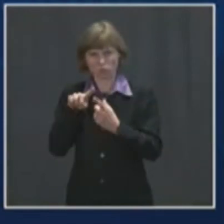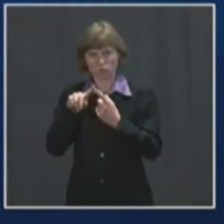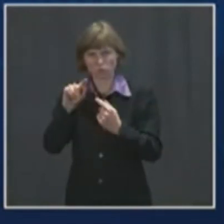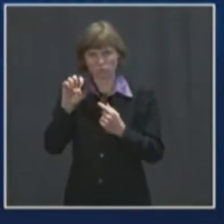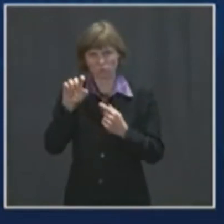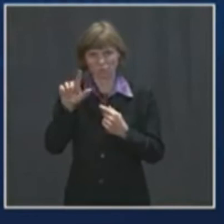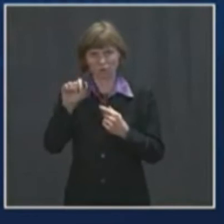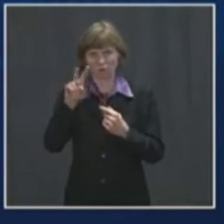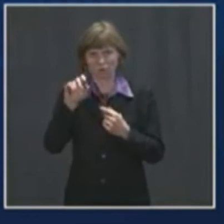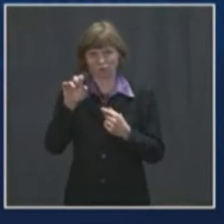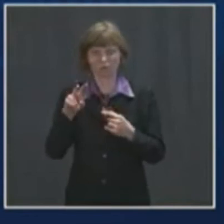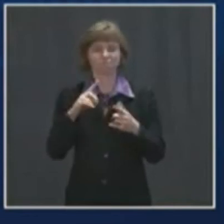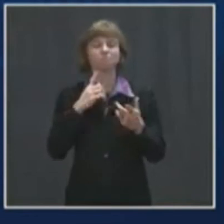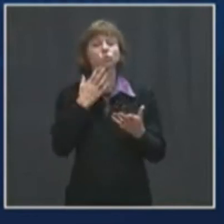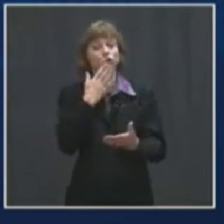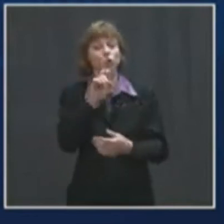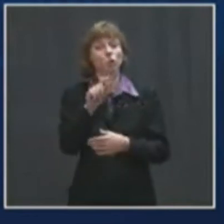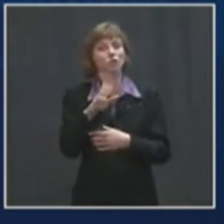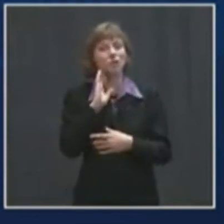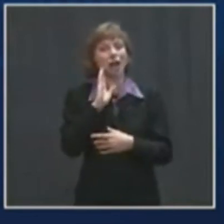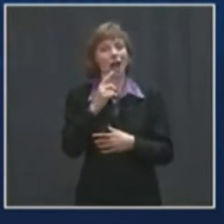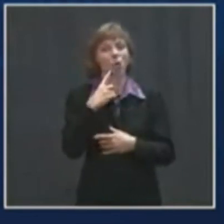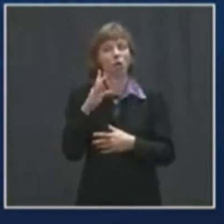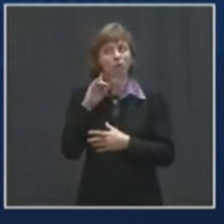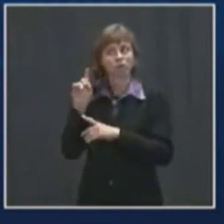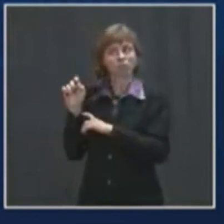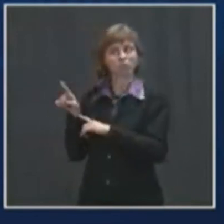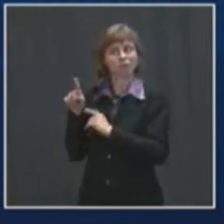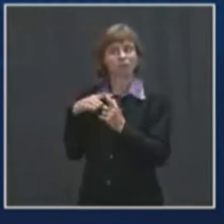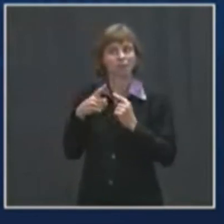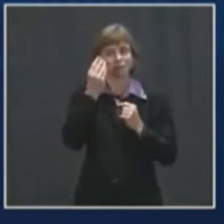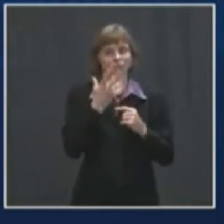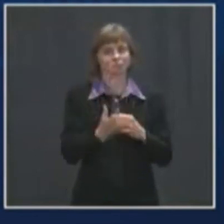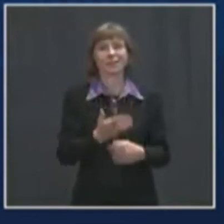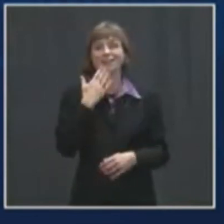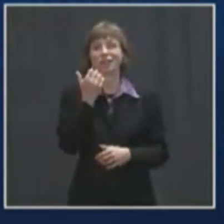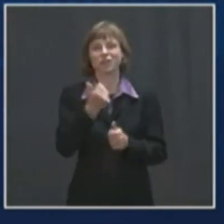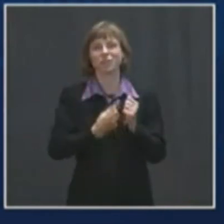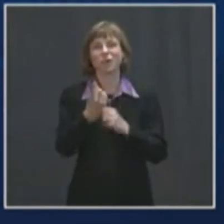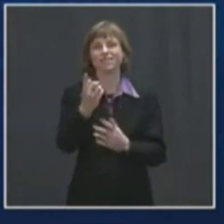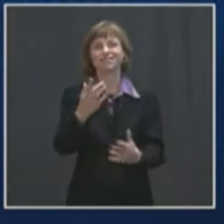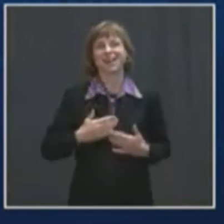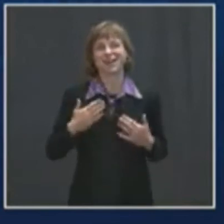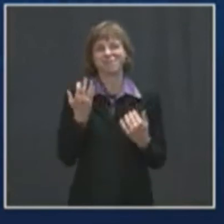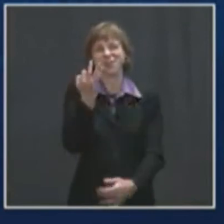I will venture to do that and circle back with you directly. Thank you. Thank you, everyone. Happy Friday. Thank you.